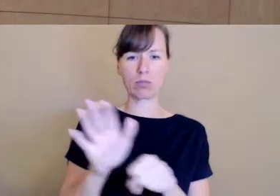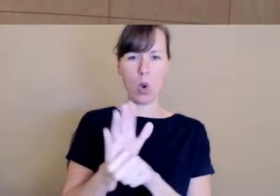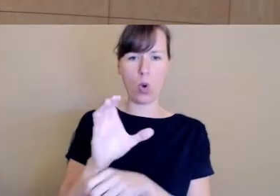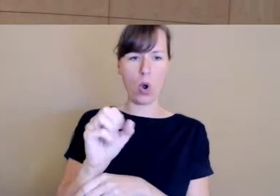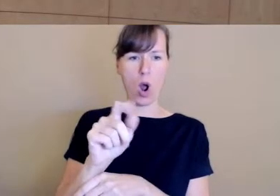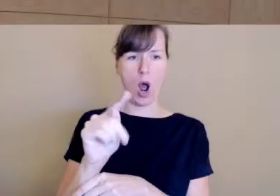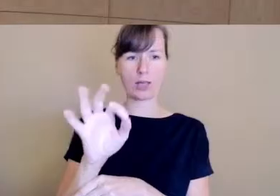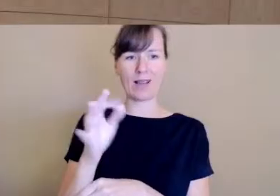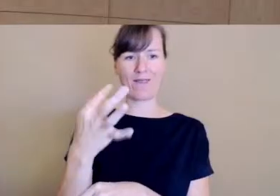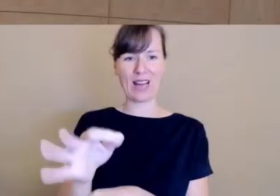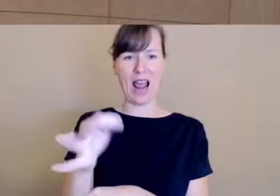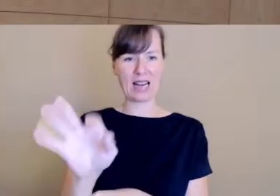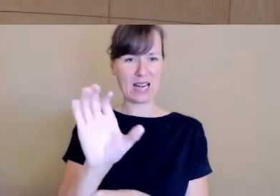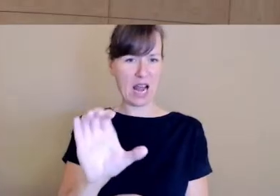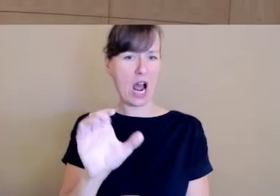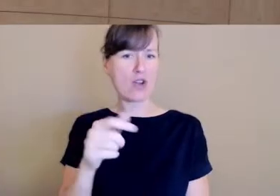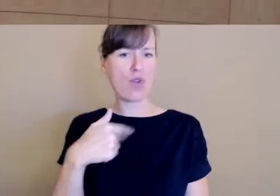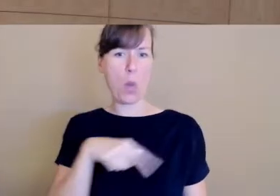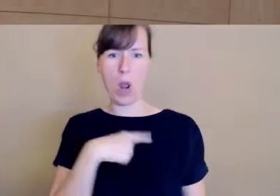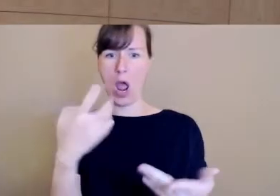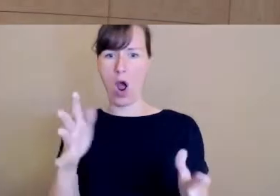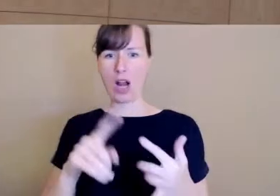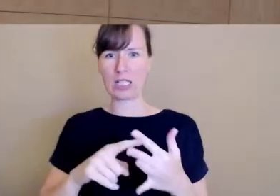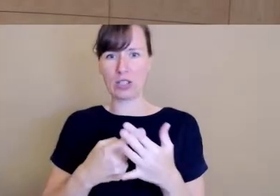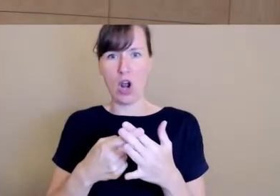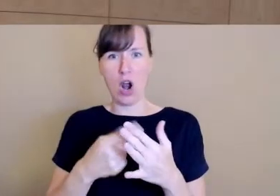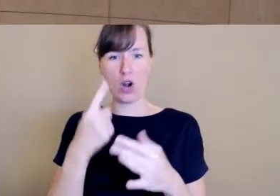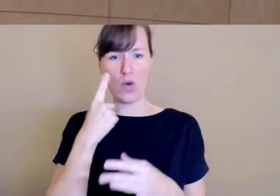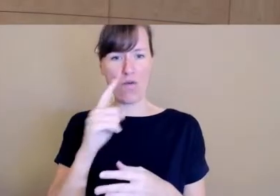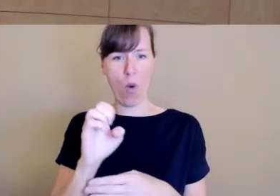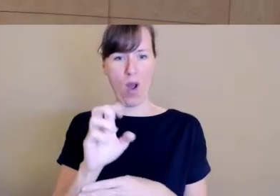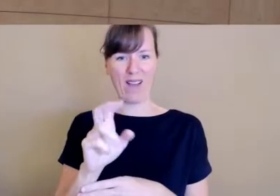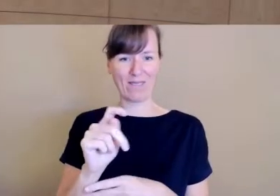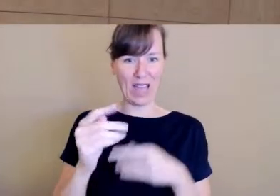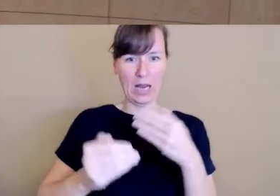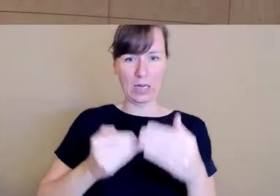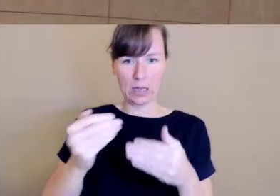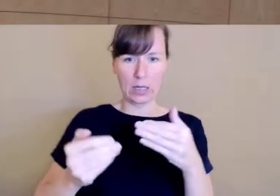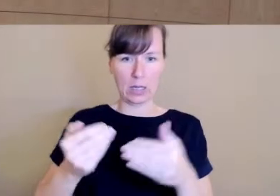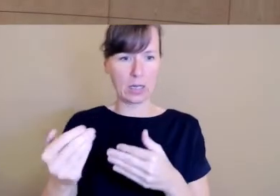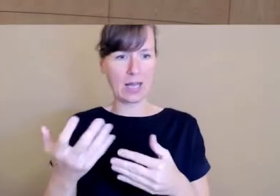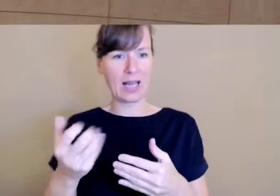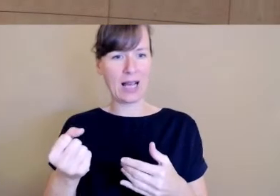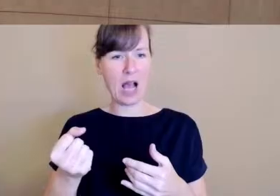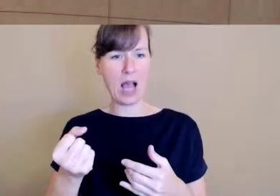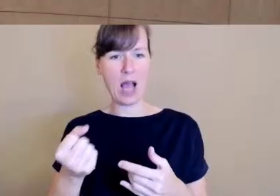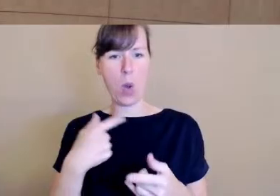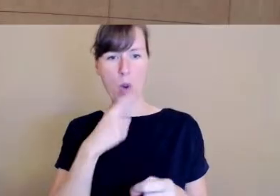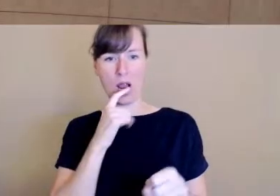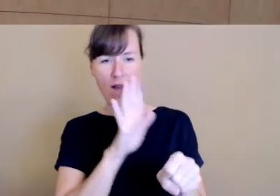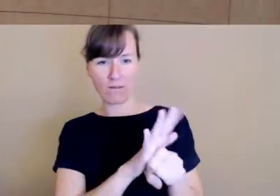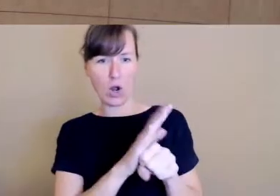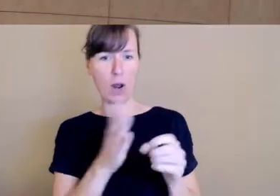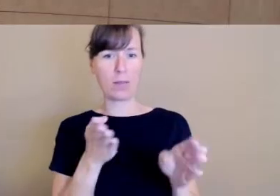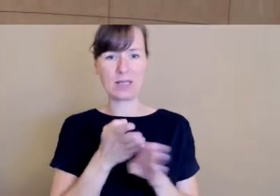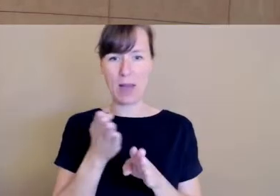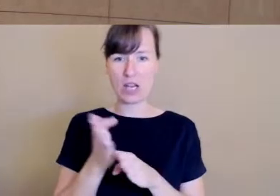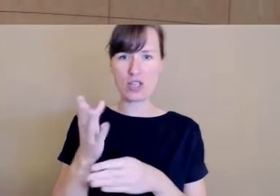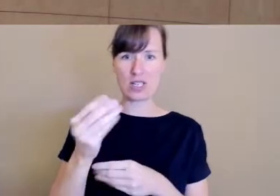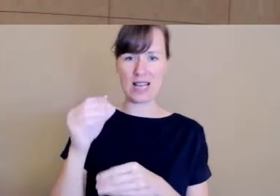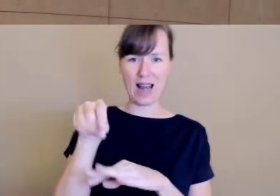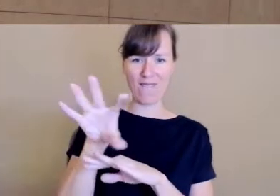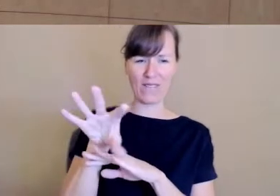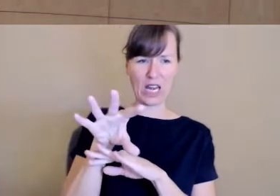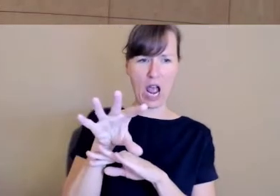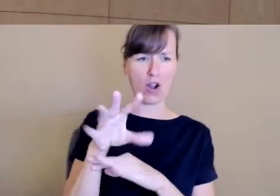AV specialists, and a videographer. We're not asking for special treatment. We're just asking for the opportunity to